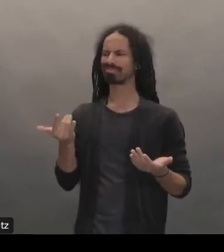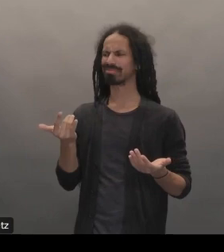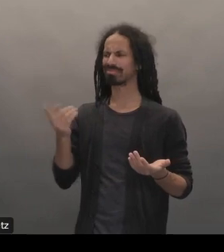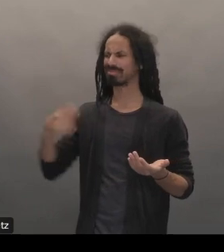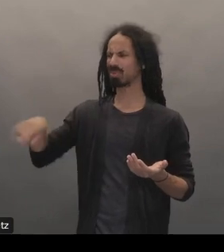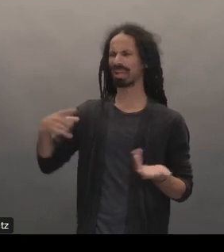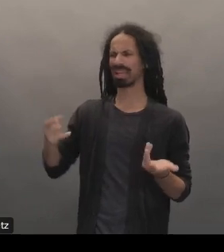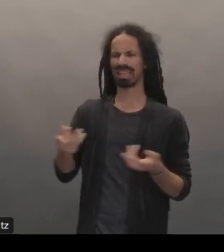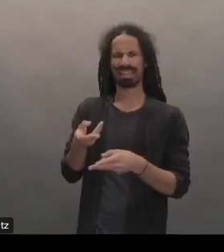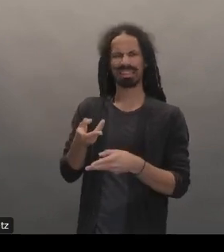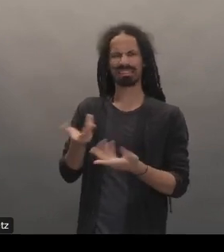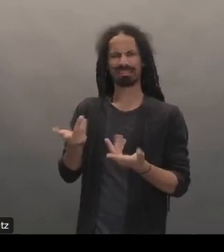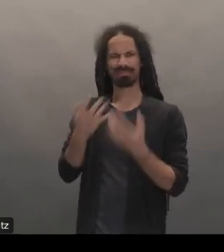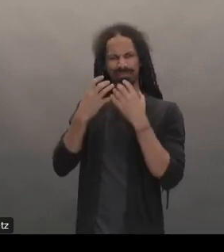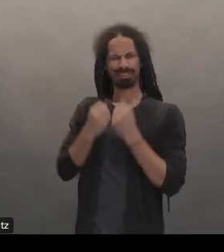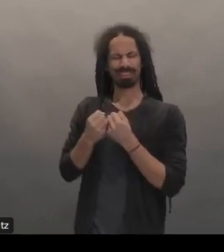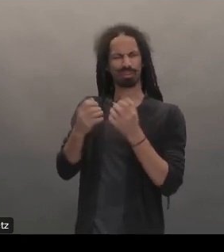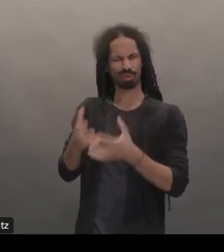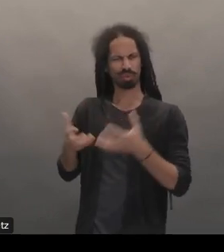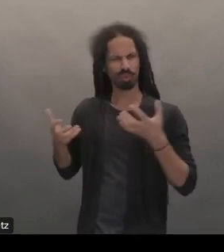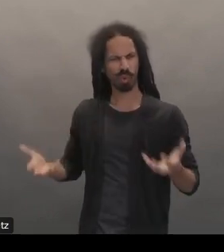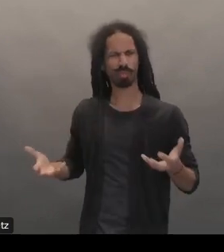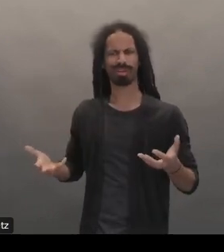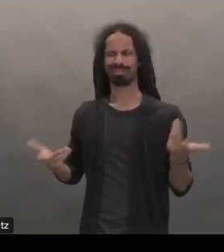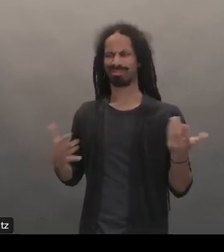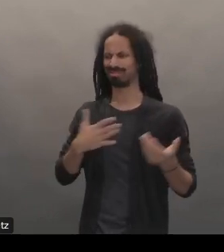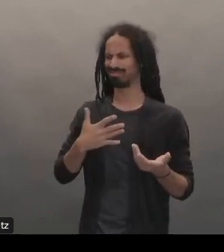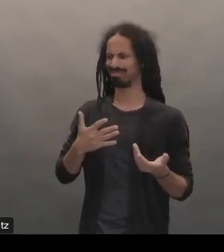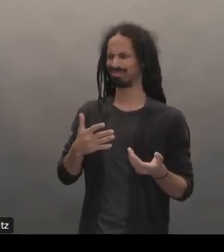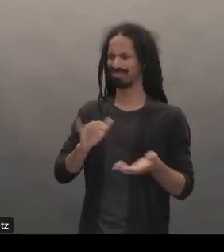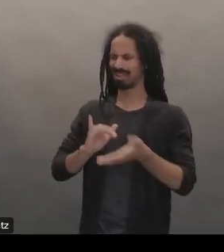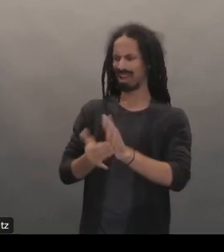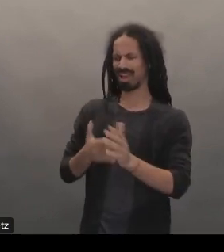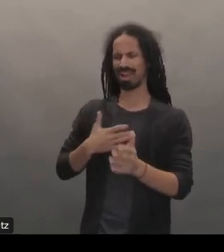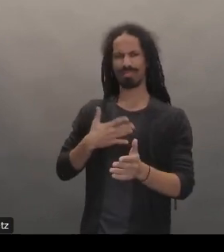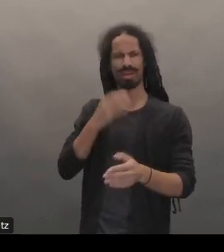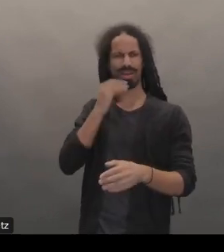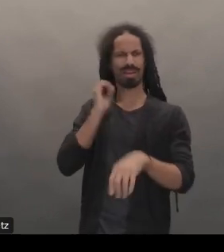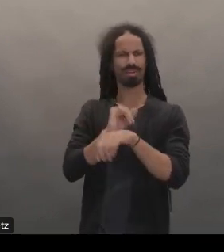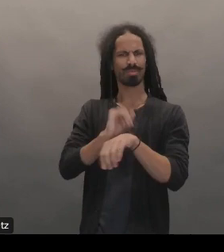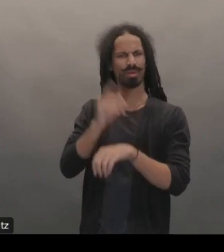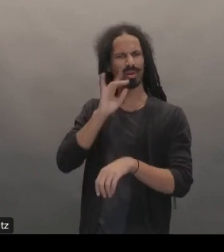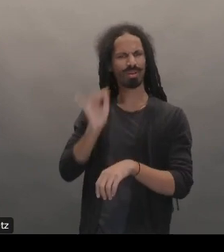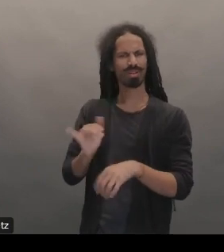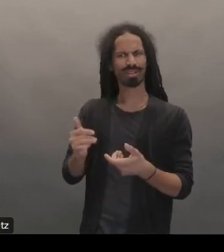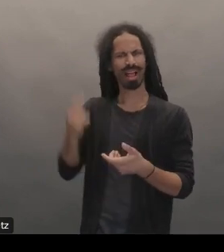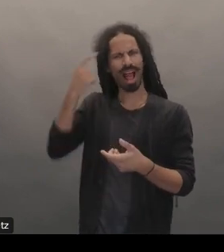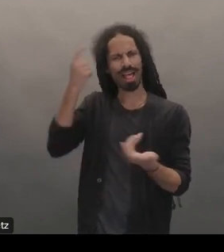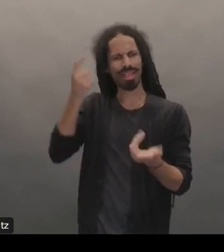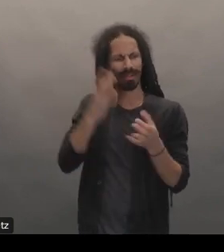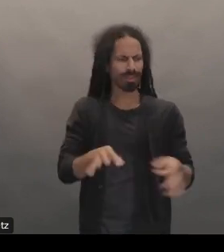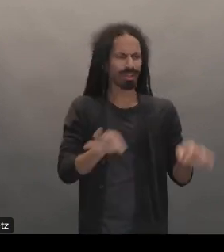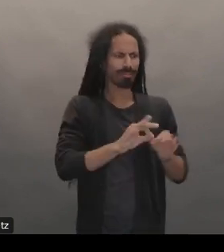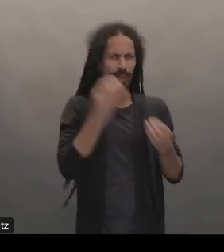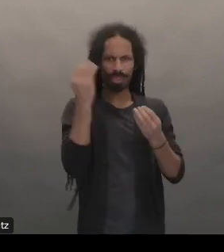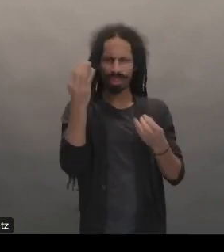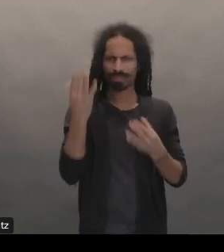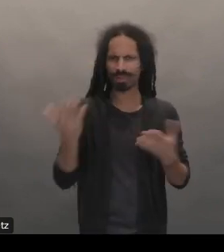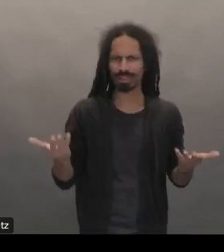does my instructor care the way that my assignment really looks? Isn't it supposed to be about the information? Well, sure, of